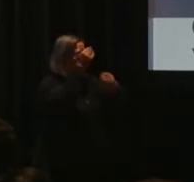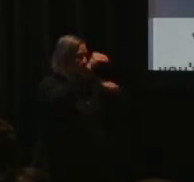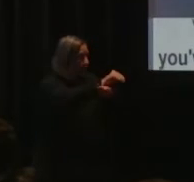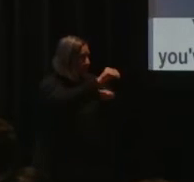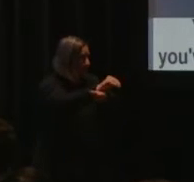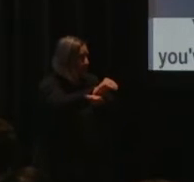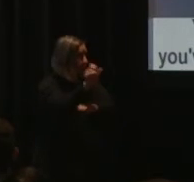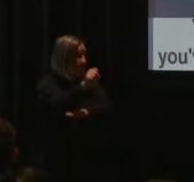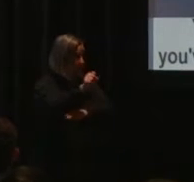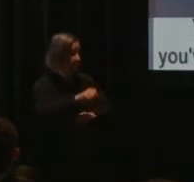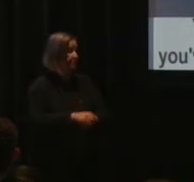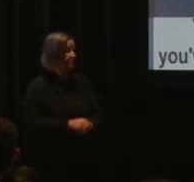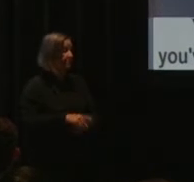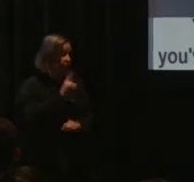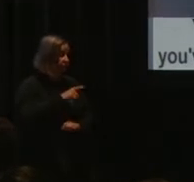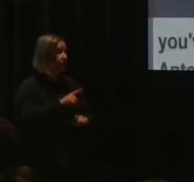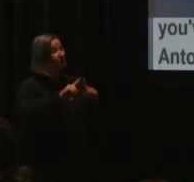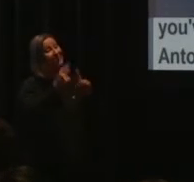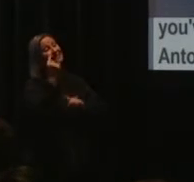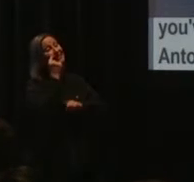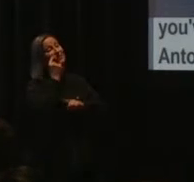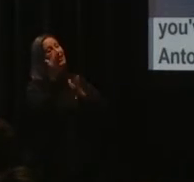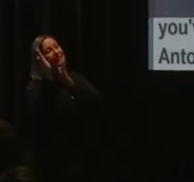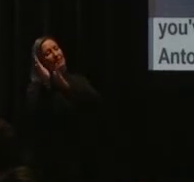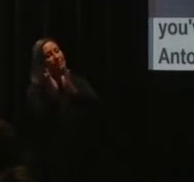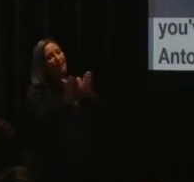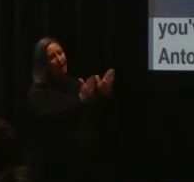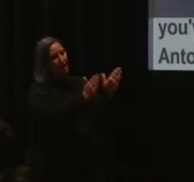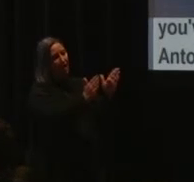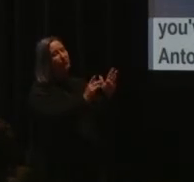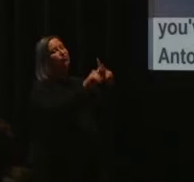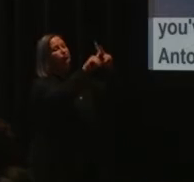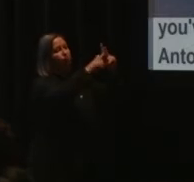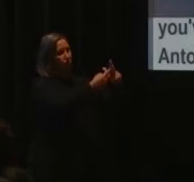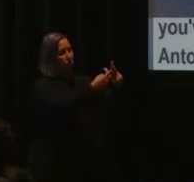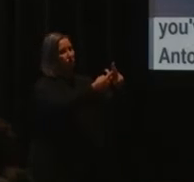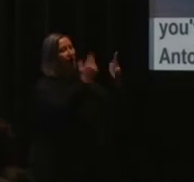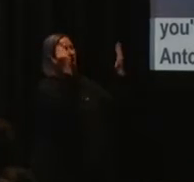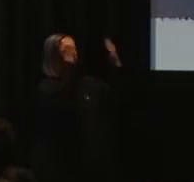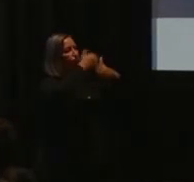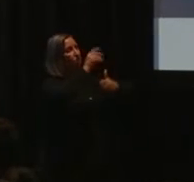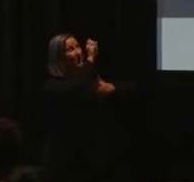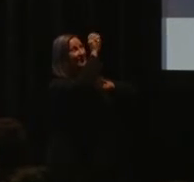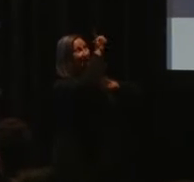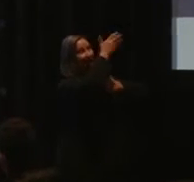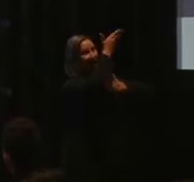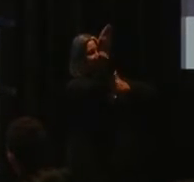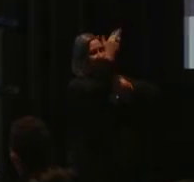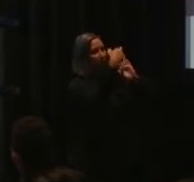it was just mentioned, that San Antonio has a plan to put in a dark sky ordinance. Well, what does that do to our